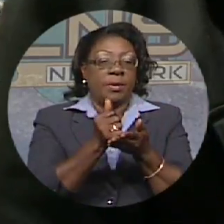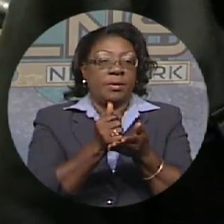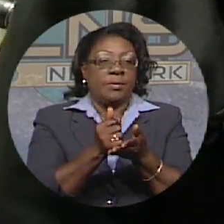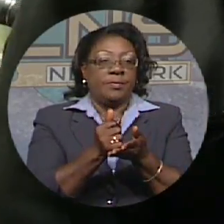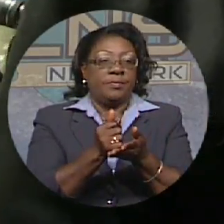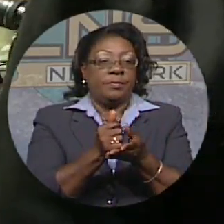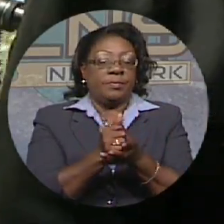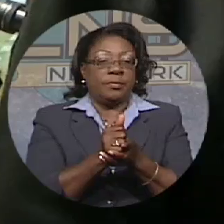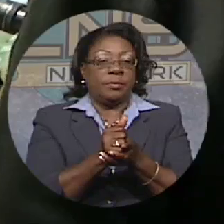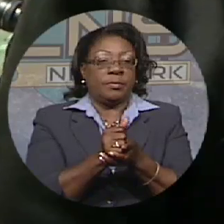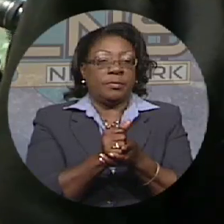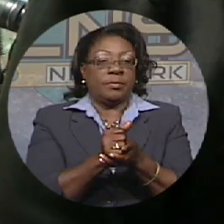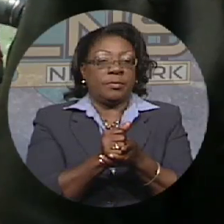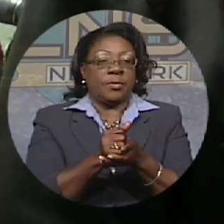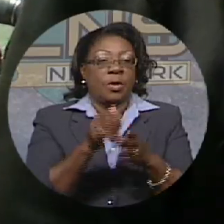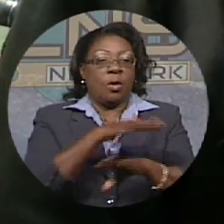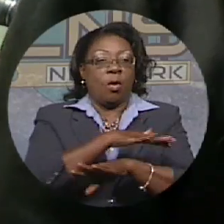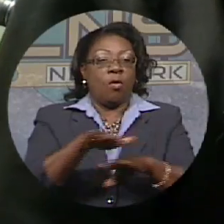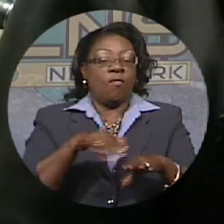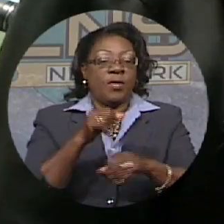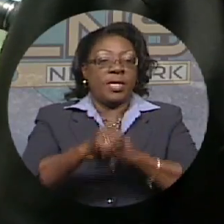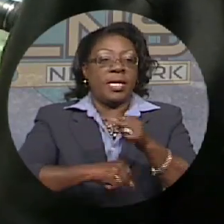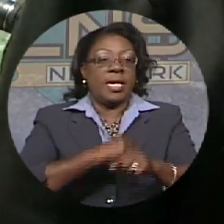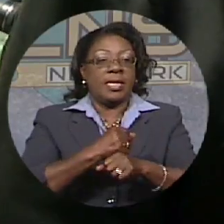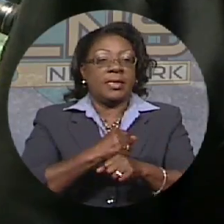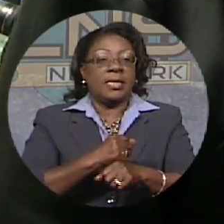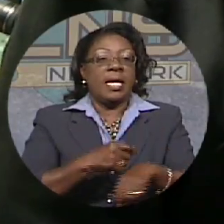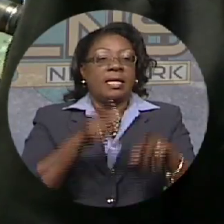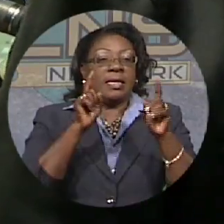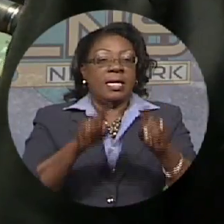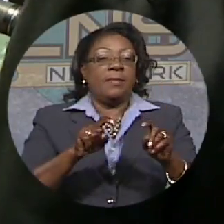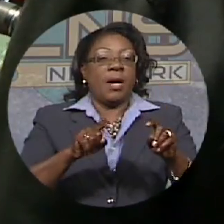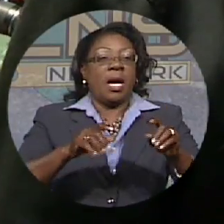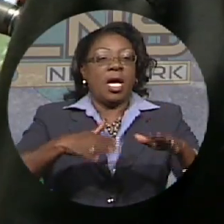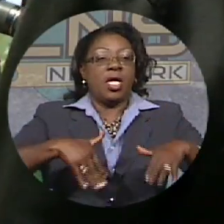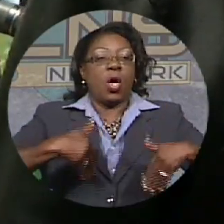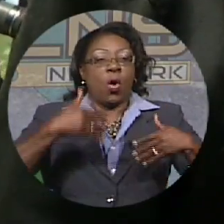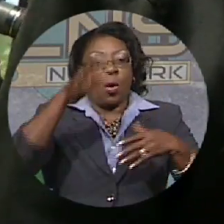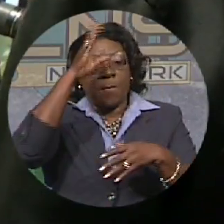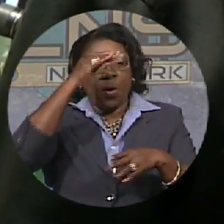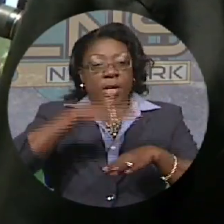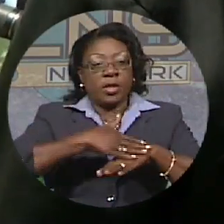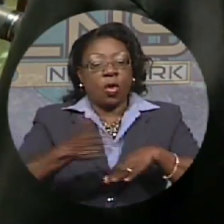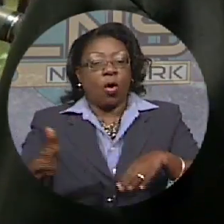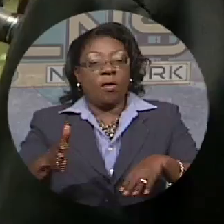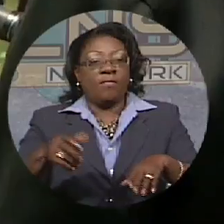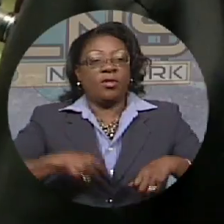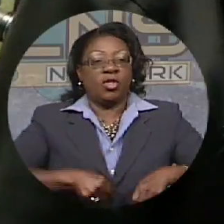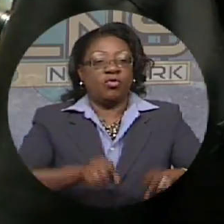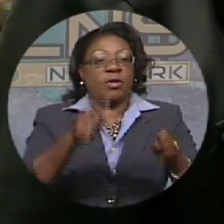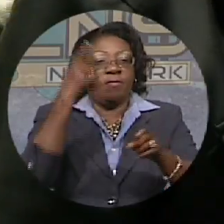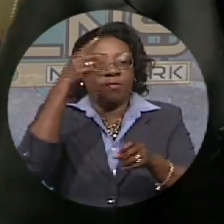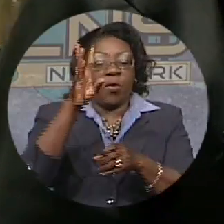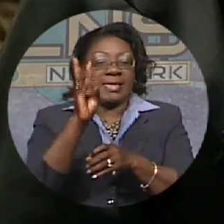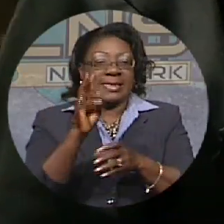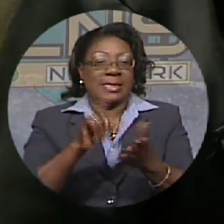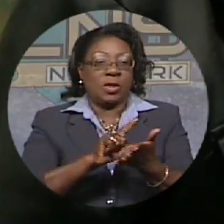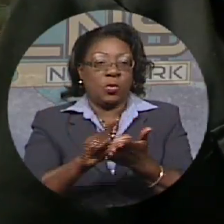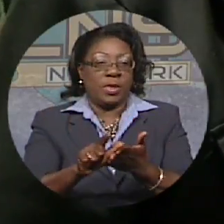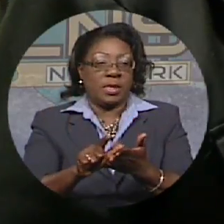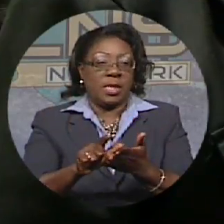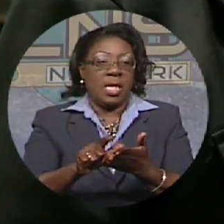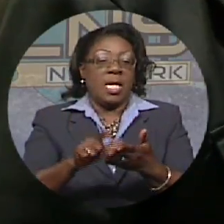the basketball tournament over the years that's aimed to keep our young boys off of the streets for 6 weeks. The summer